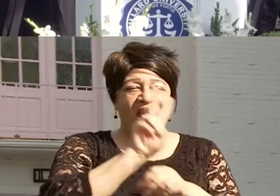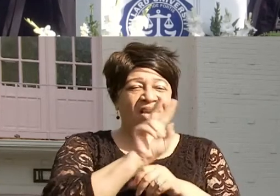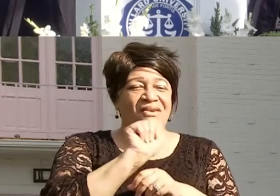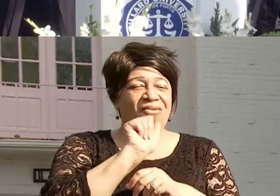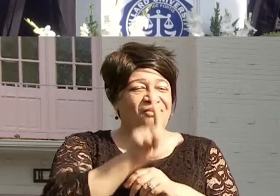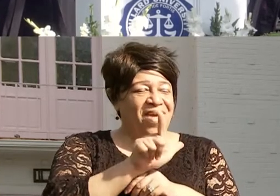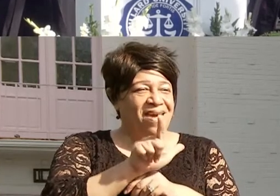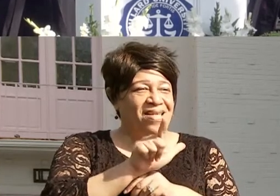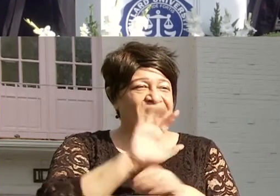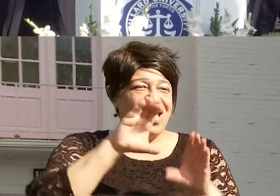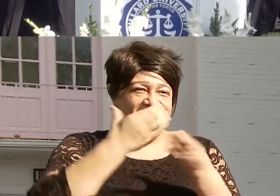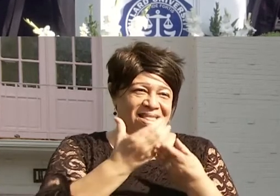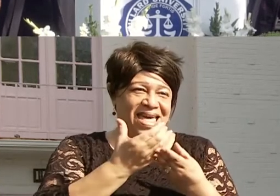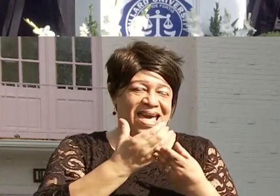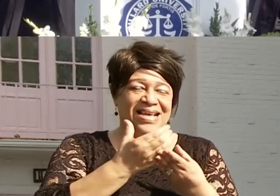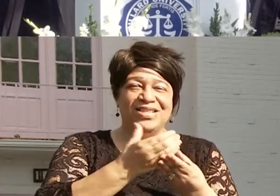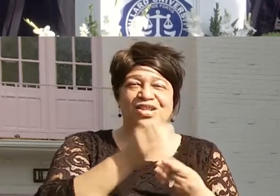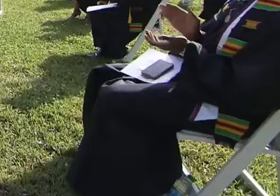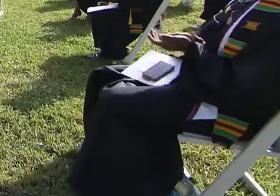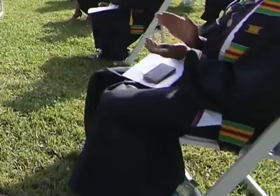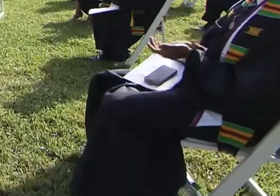class of 2021.